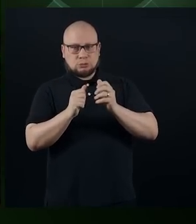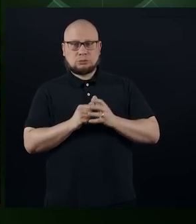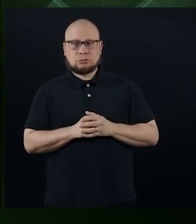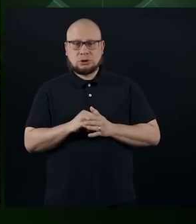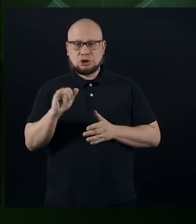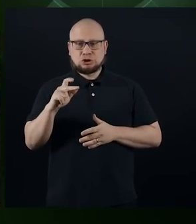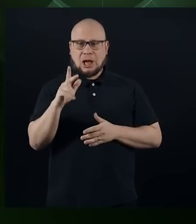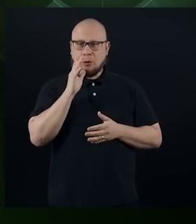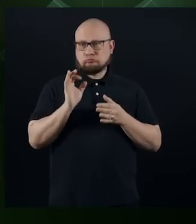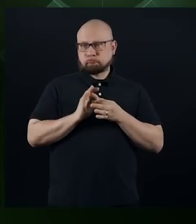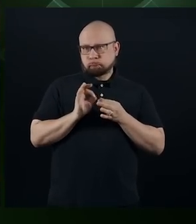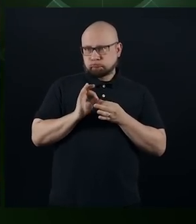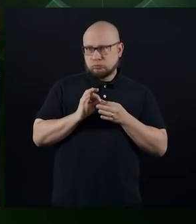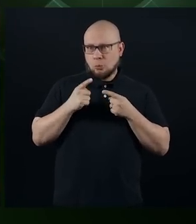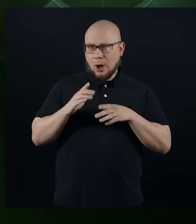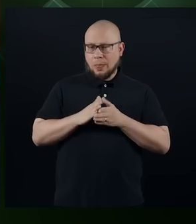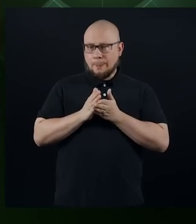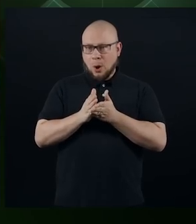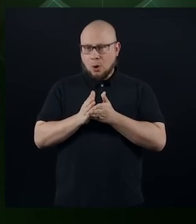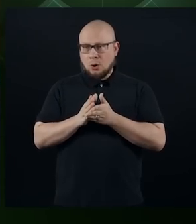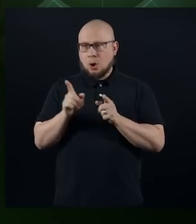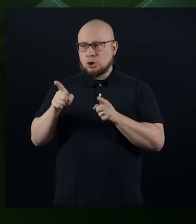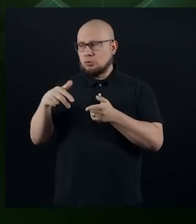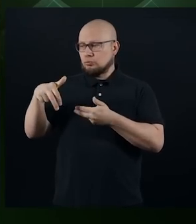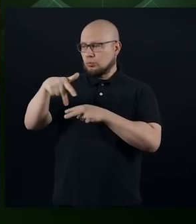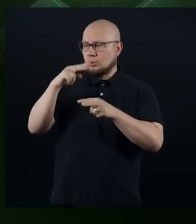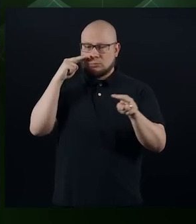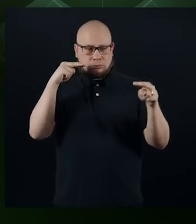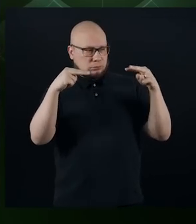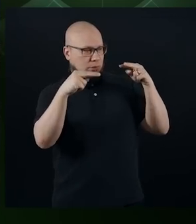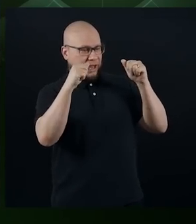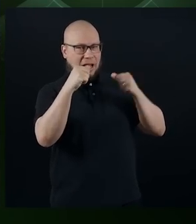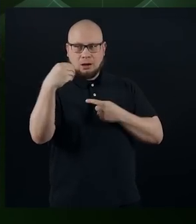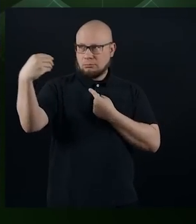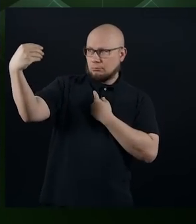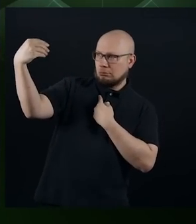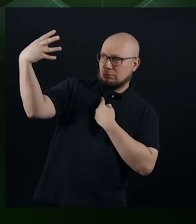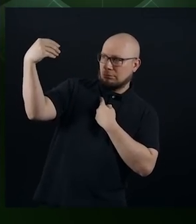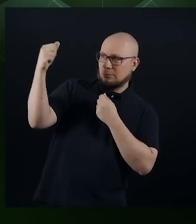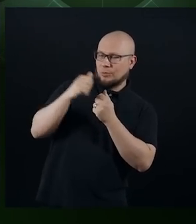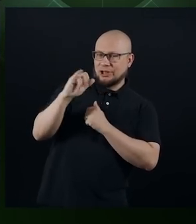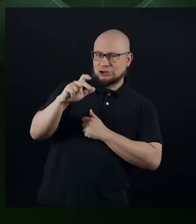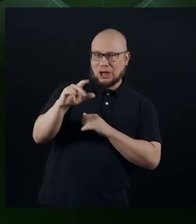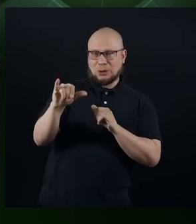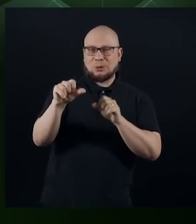running low, and you can find him around the ship where you can go and take selfies with him.